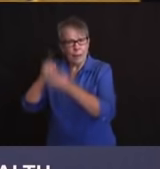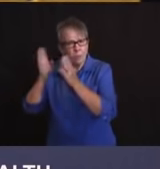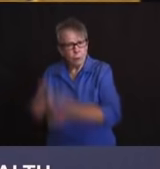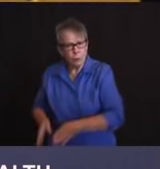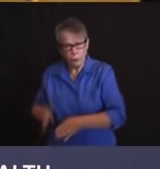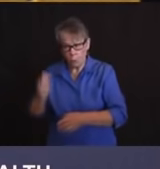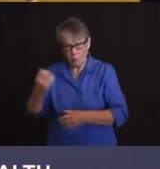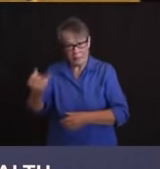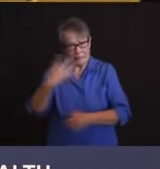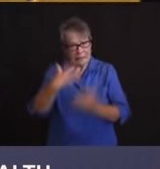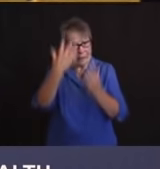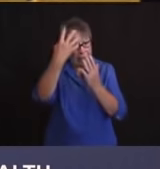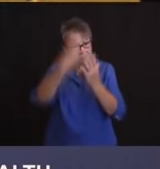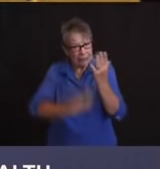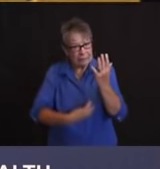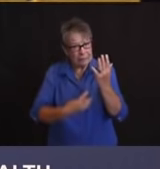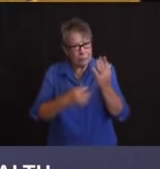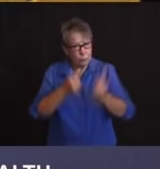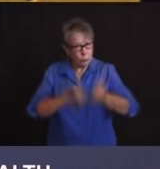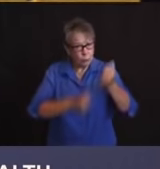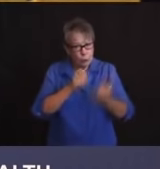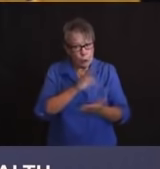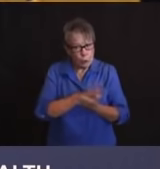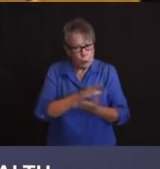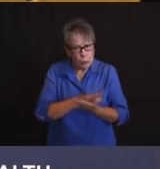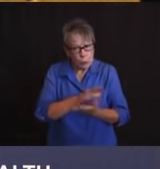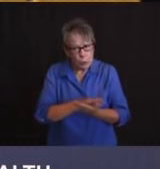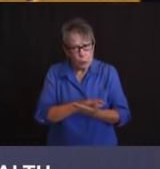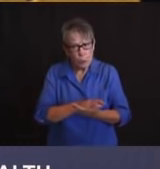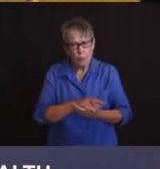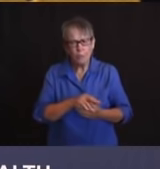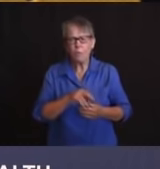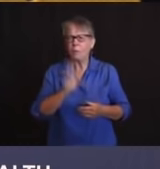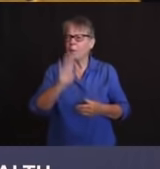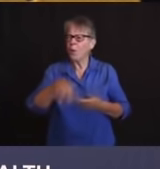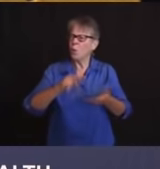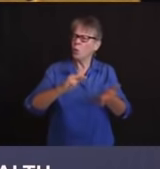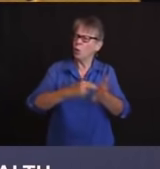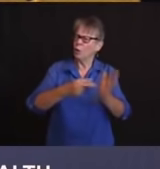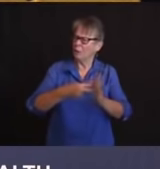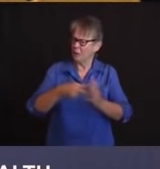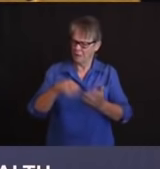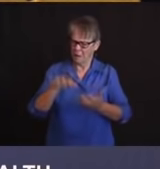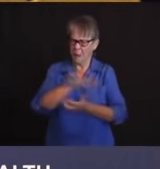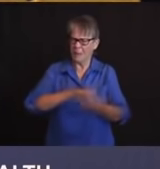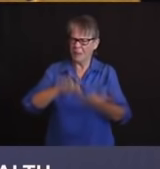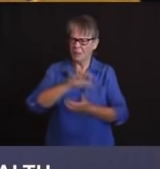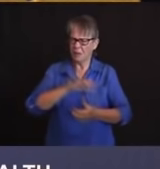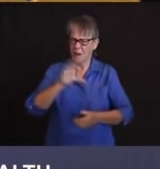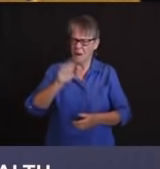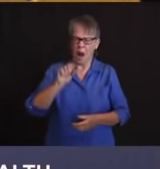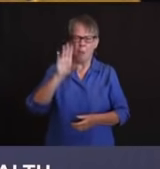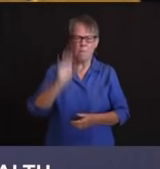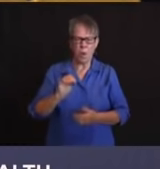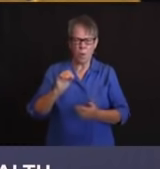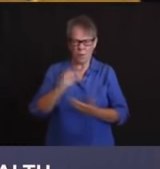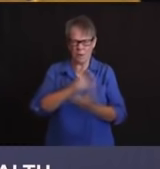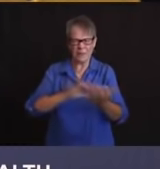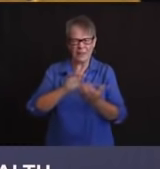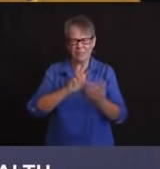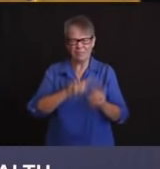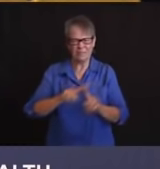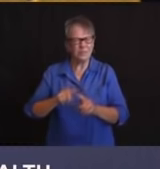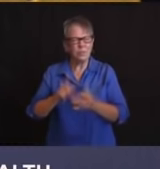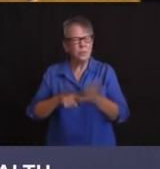Zakia introduced me to one. I can tell you that one right now. That means, I don't know that this is exactly true for what the school